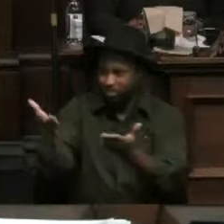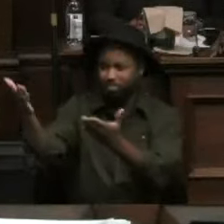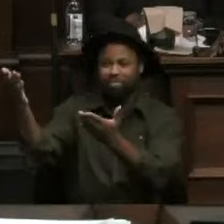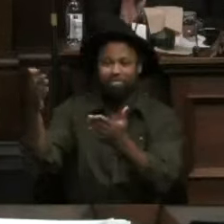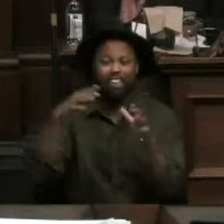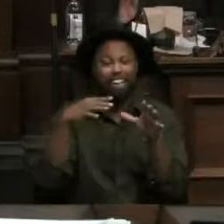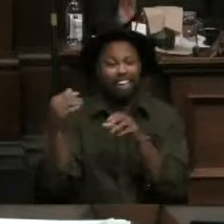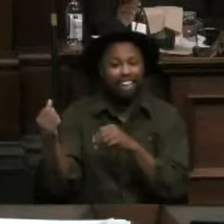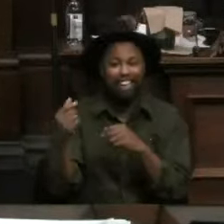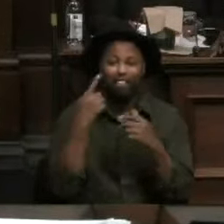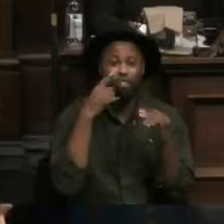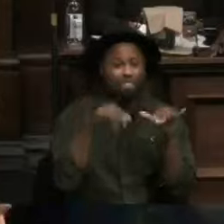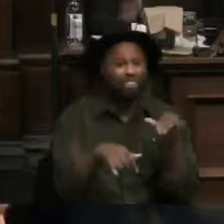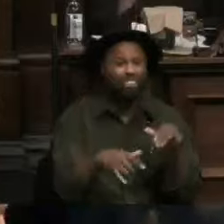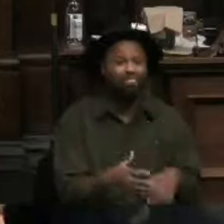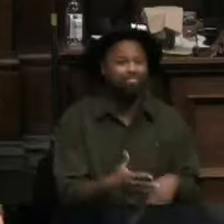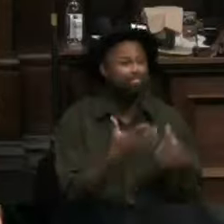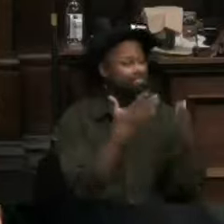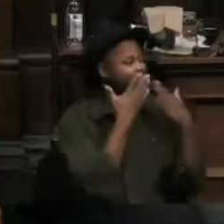very much.